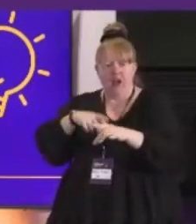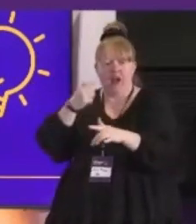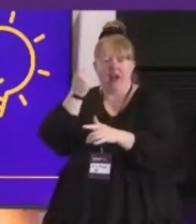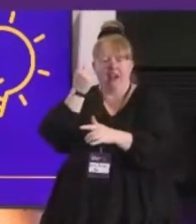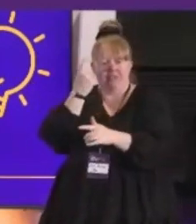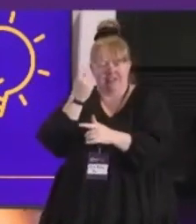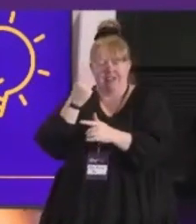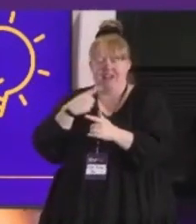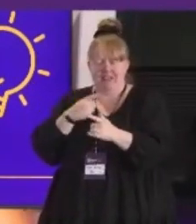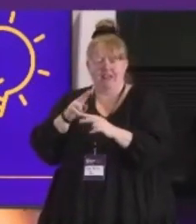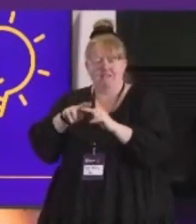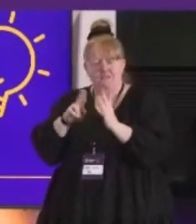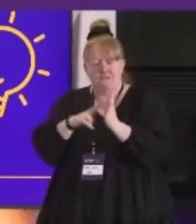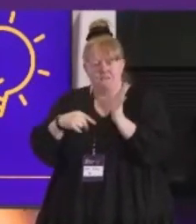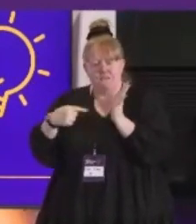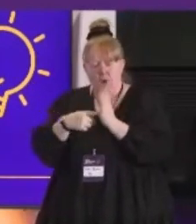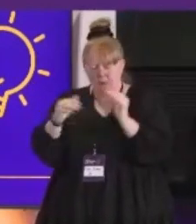with.